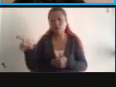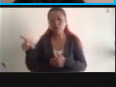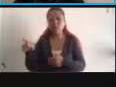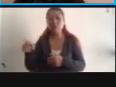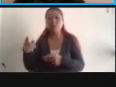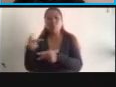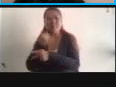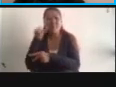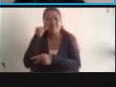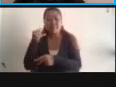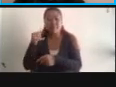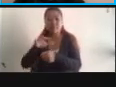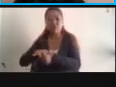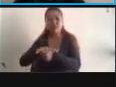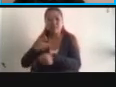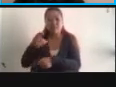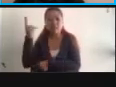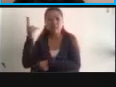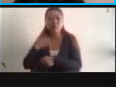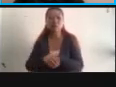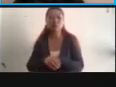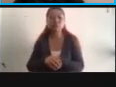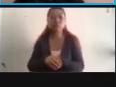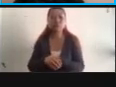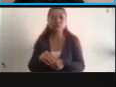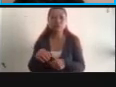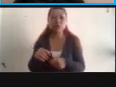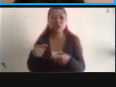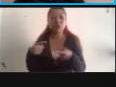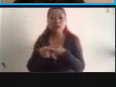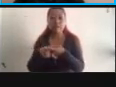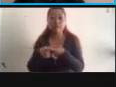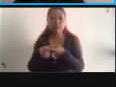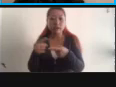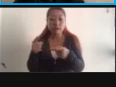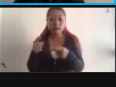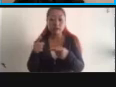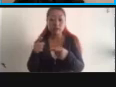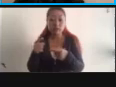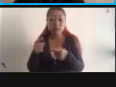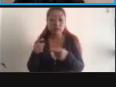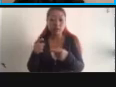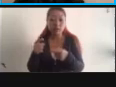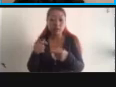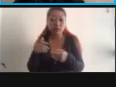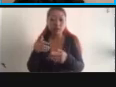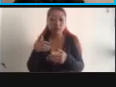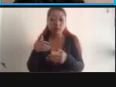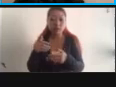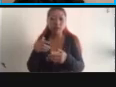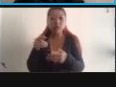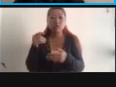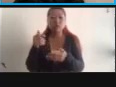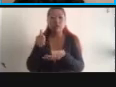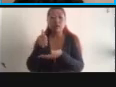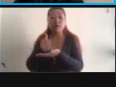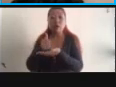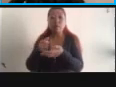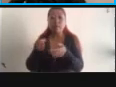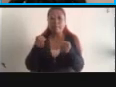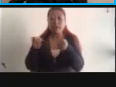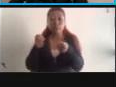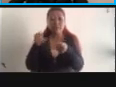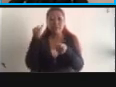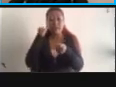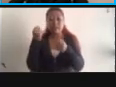as currently used, but can also help mitigate conflict strain spirals that can occur over time in isolation and confinement. Not only